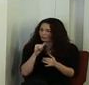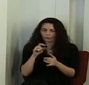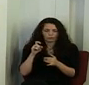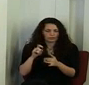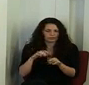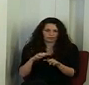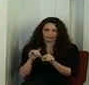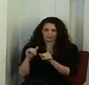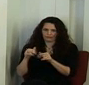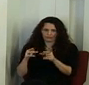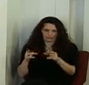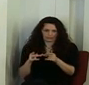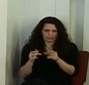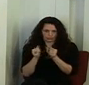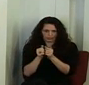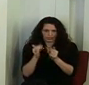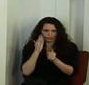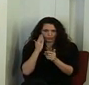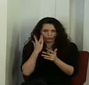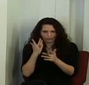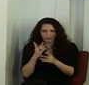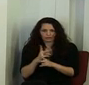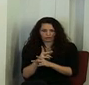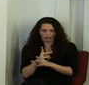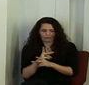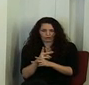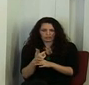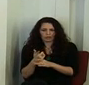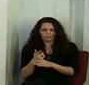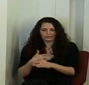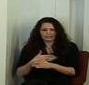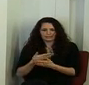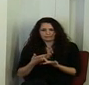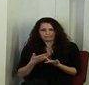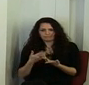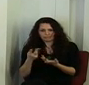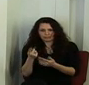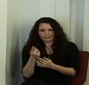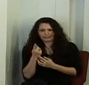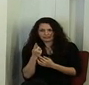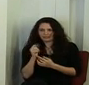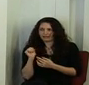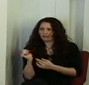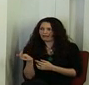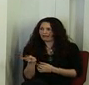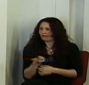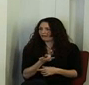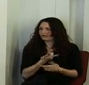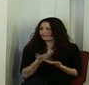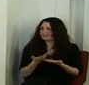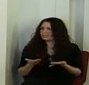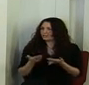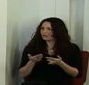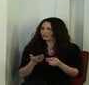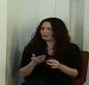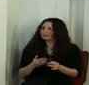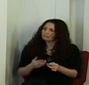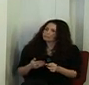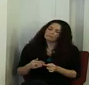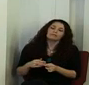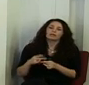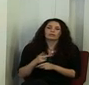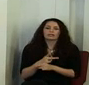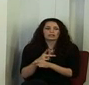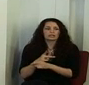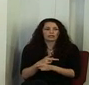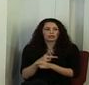this place without knowing that you are loved and cared for. So please feel free to speak to any one of us that served on the dais this morning, or to our Minister of Congregational Care, Reverend